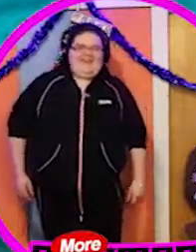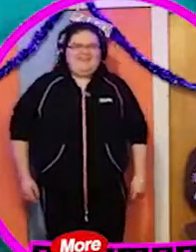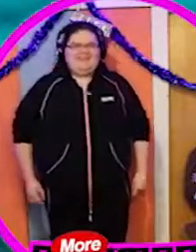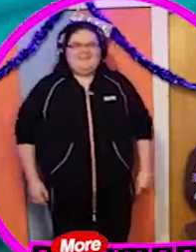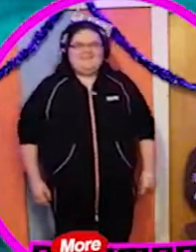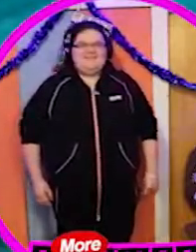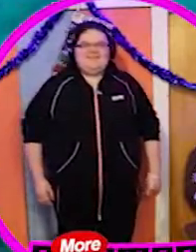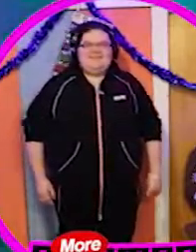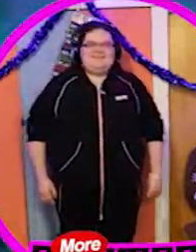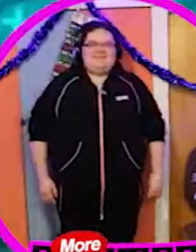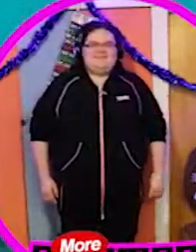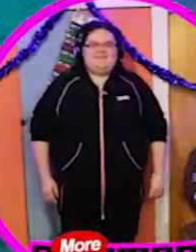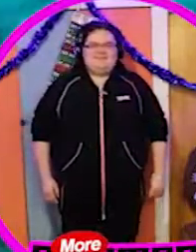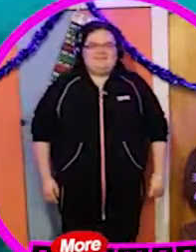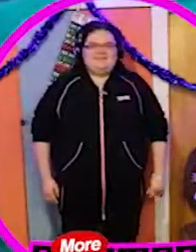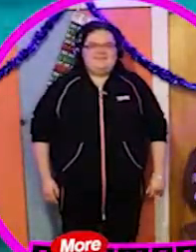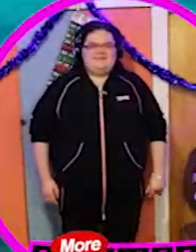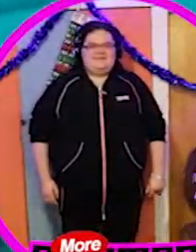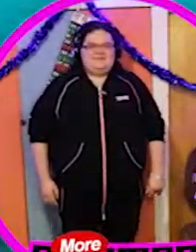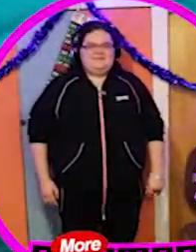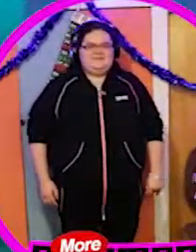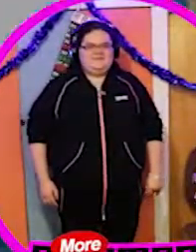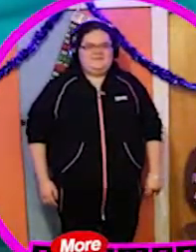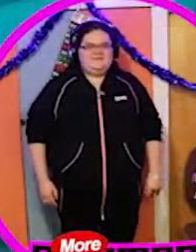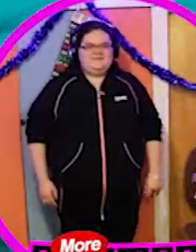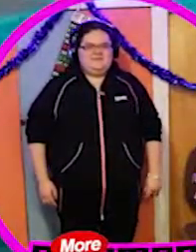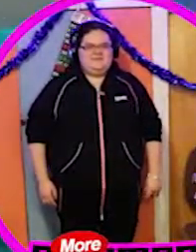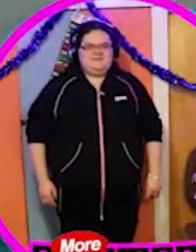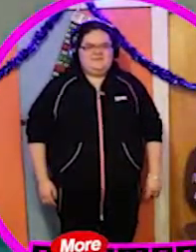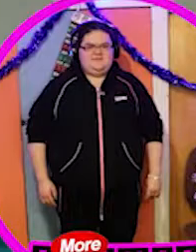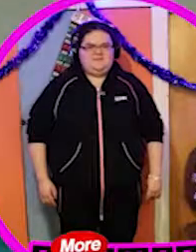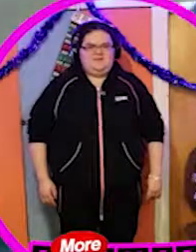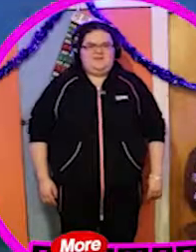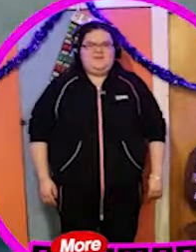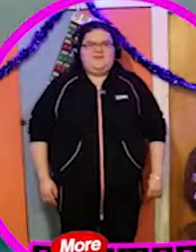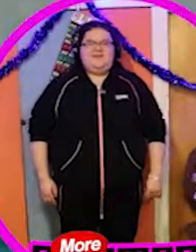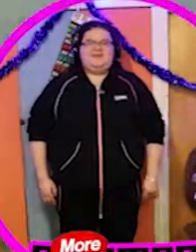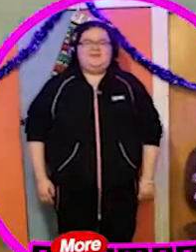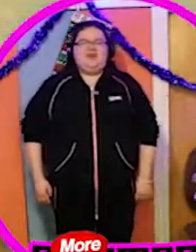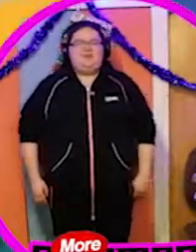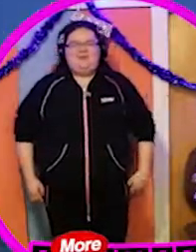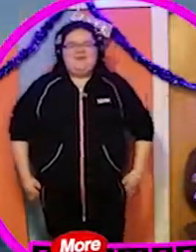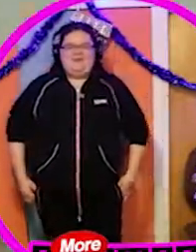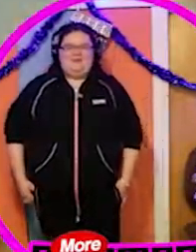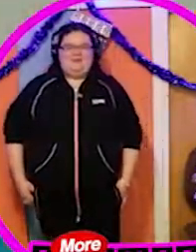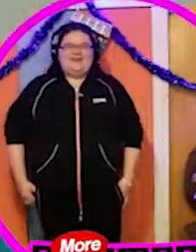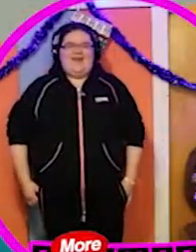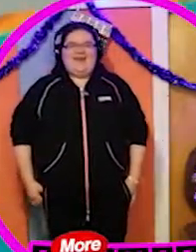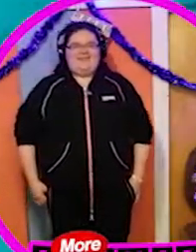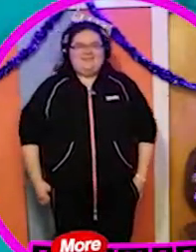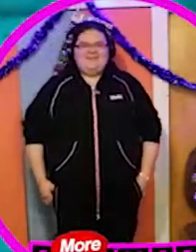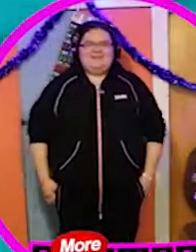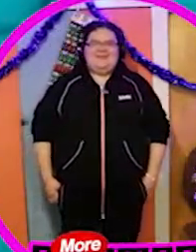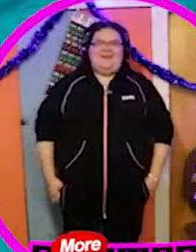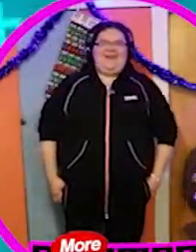Sorry. Oh my god. Hit deflect off. Deflect off? Right. Deflect off. I'll sphere on. Hold it down. Gyro off. COP, hold